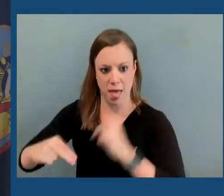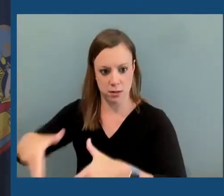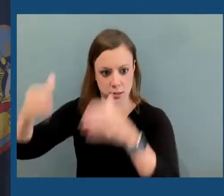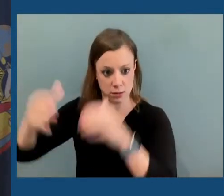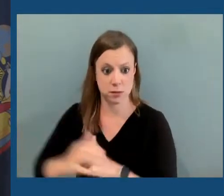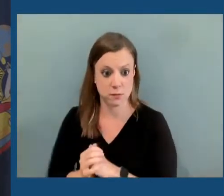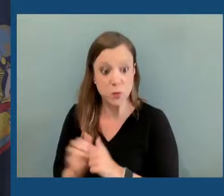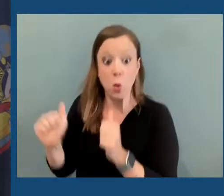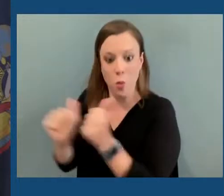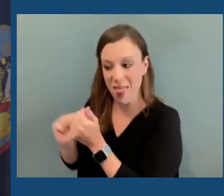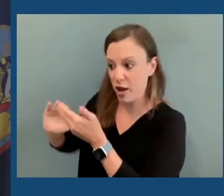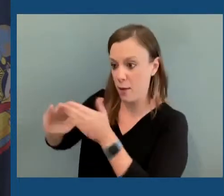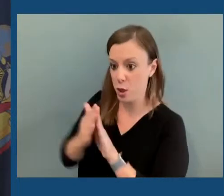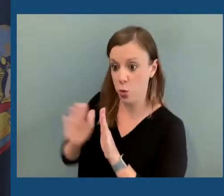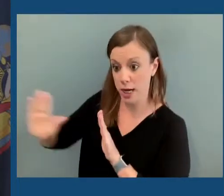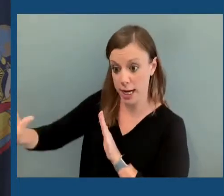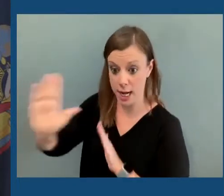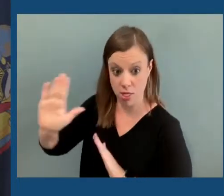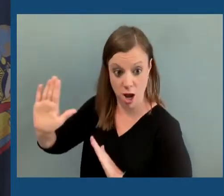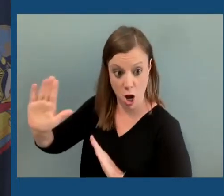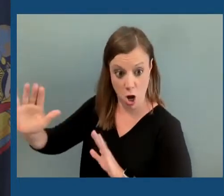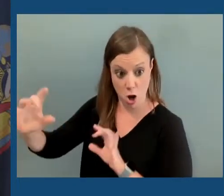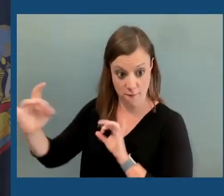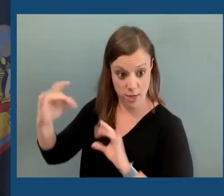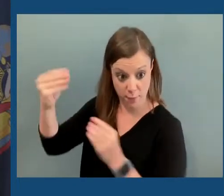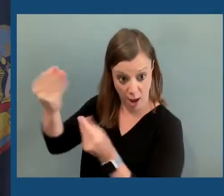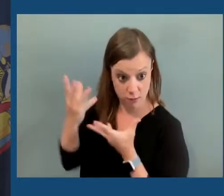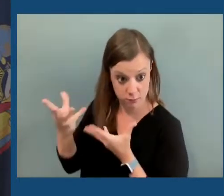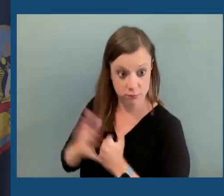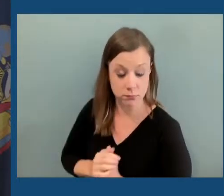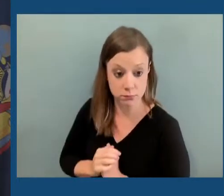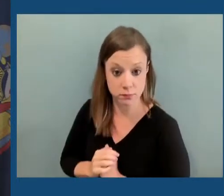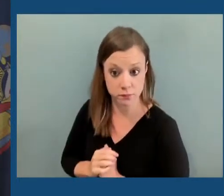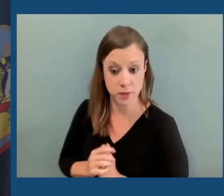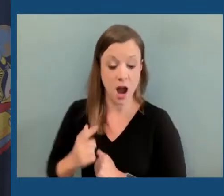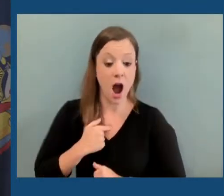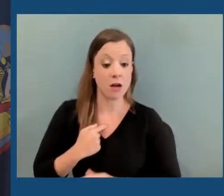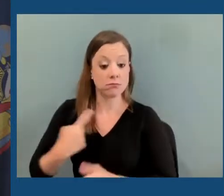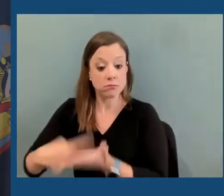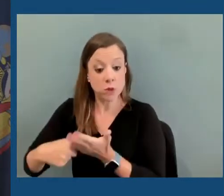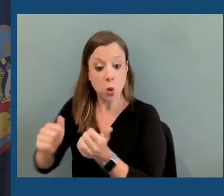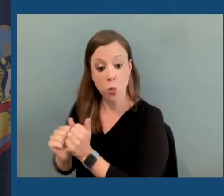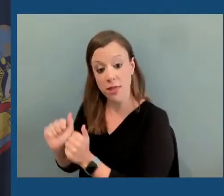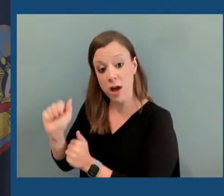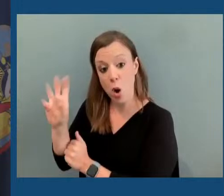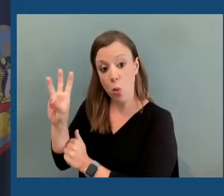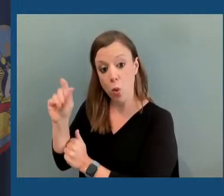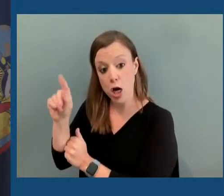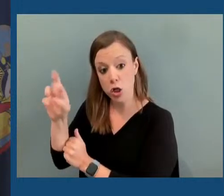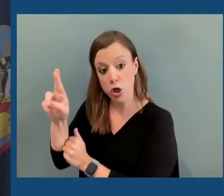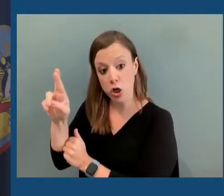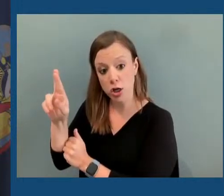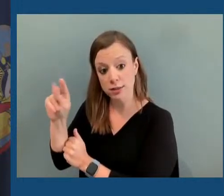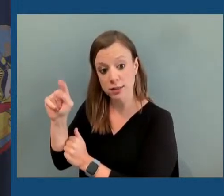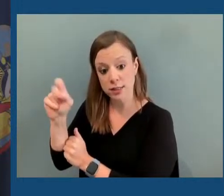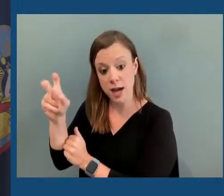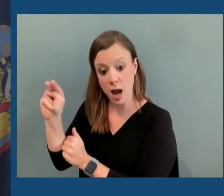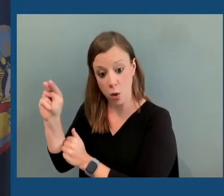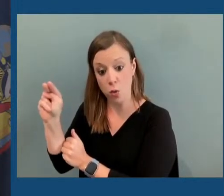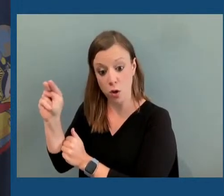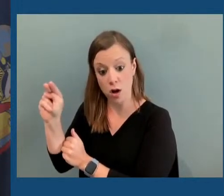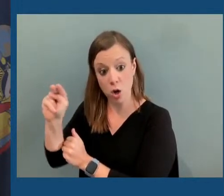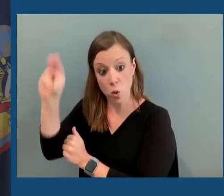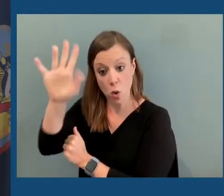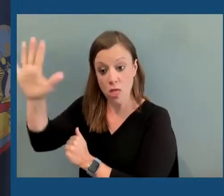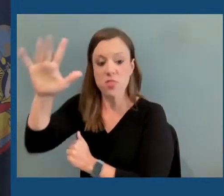community input. So I've spoken to supervisors, Watertown, the North Country. They're telling us they all want housing.